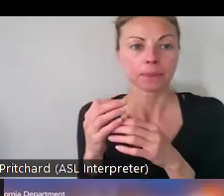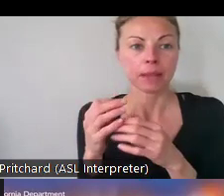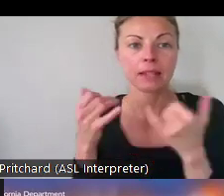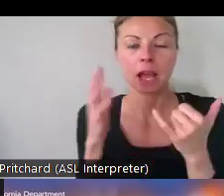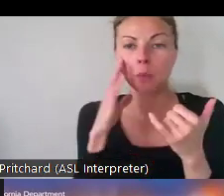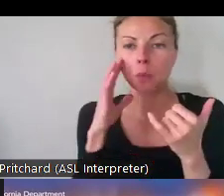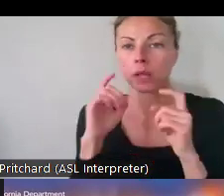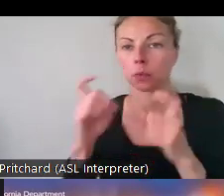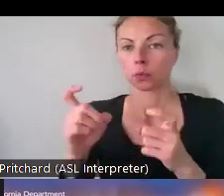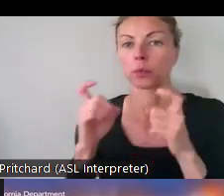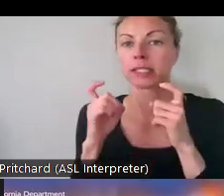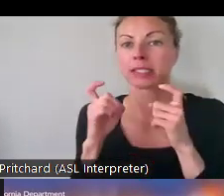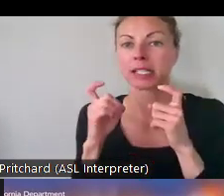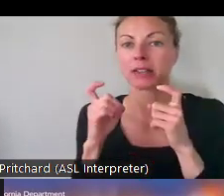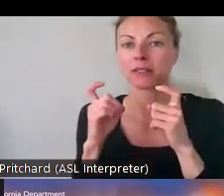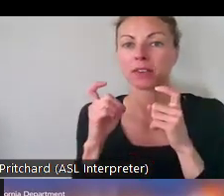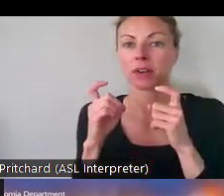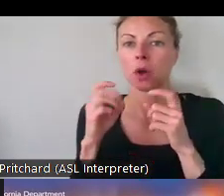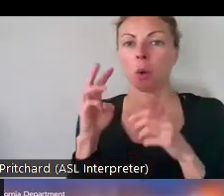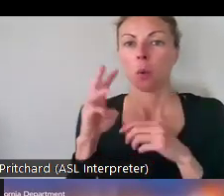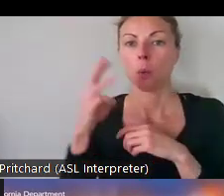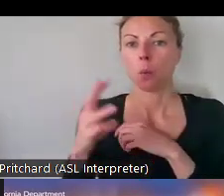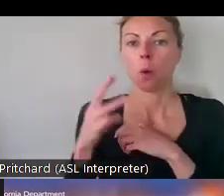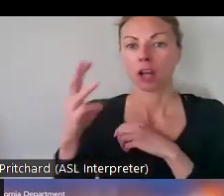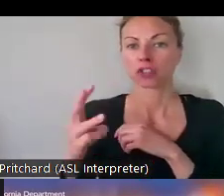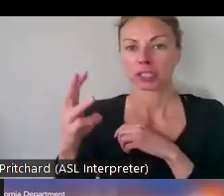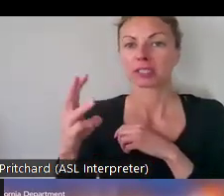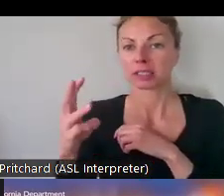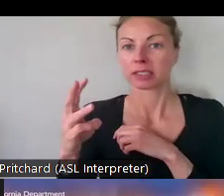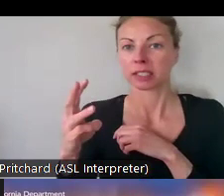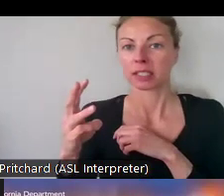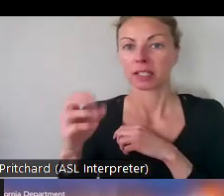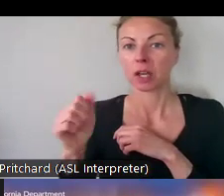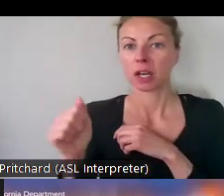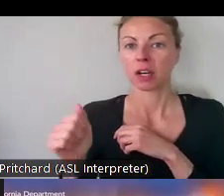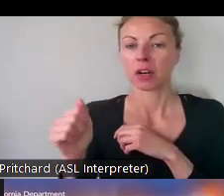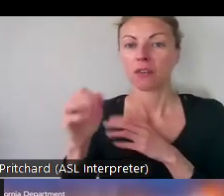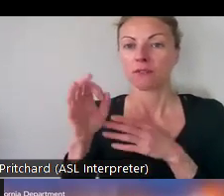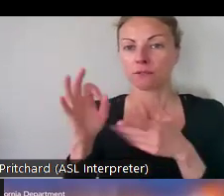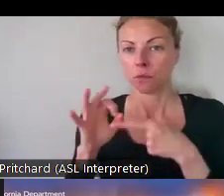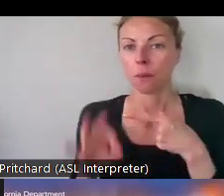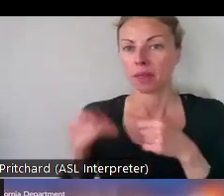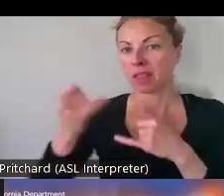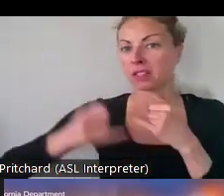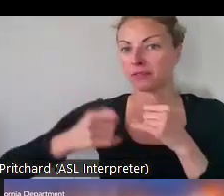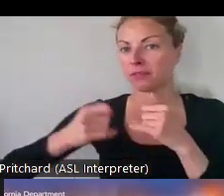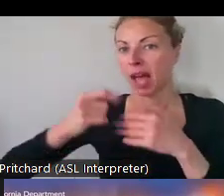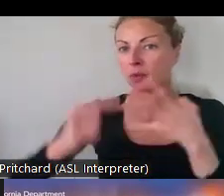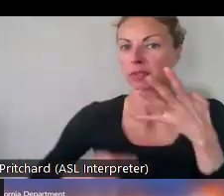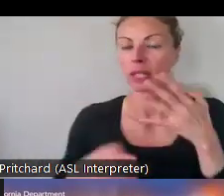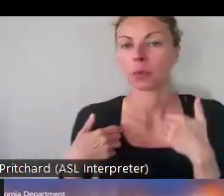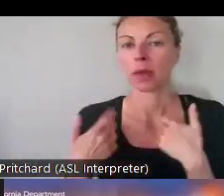receive funding through what is called the Washington formula. And this is the final step of the formulas. There are